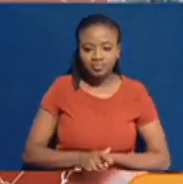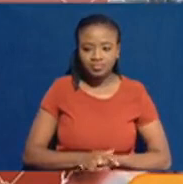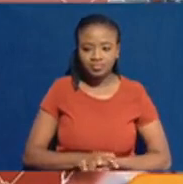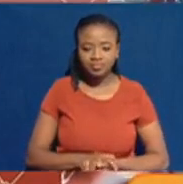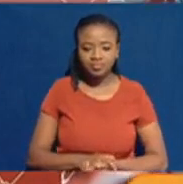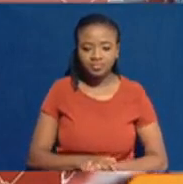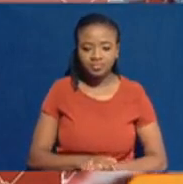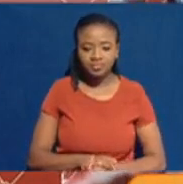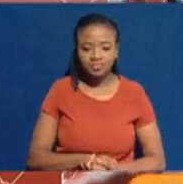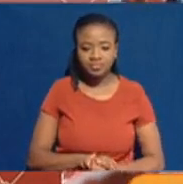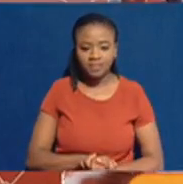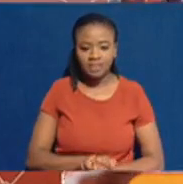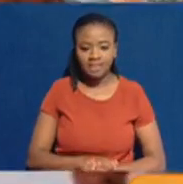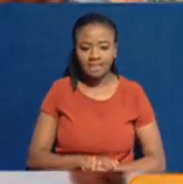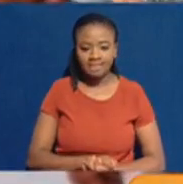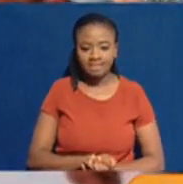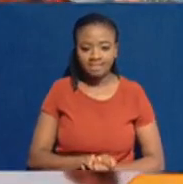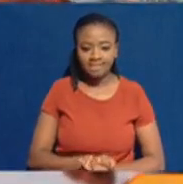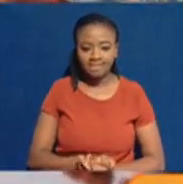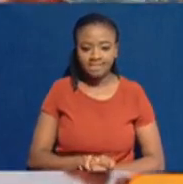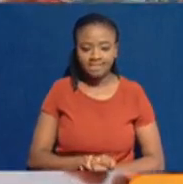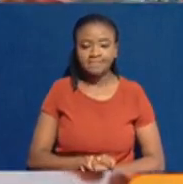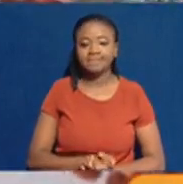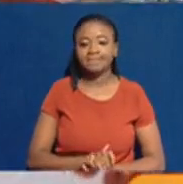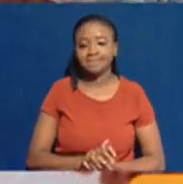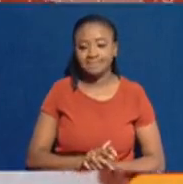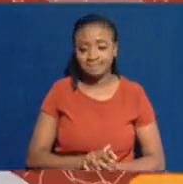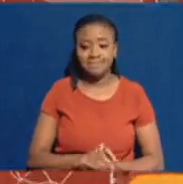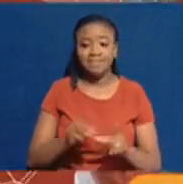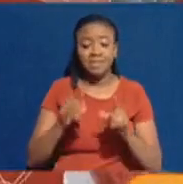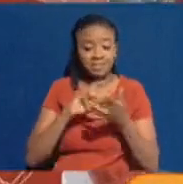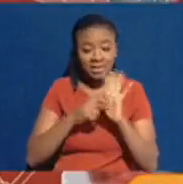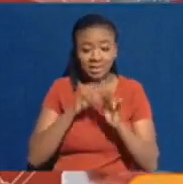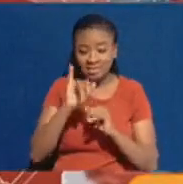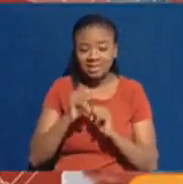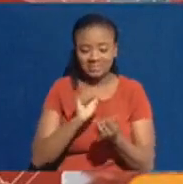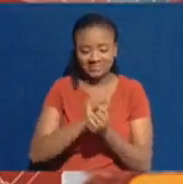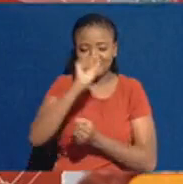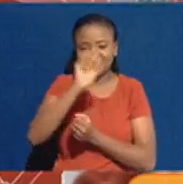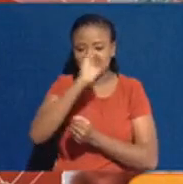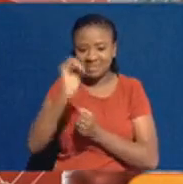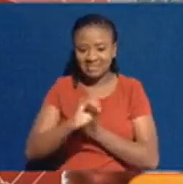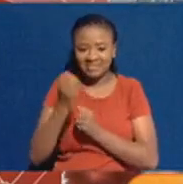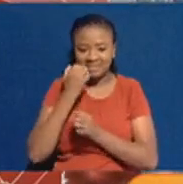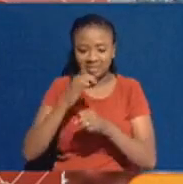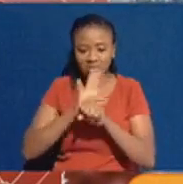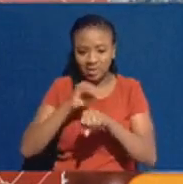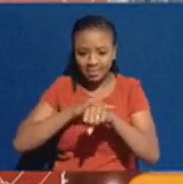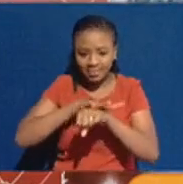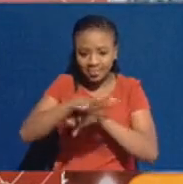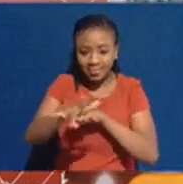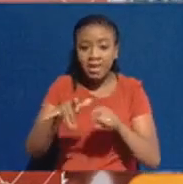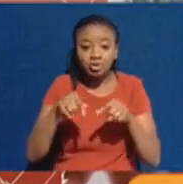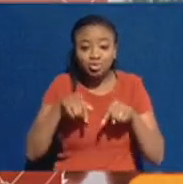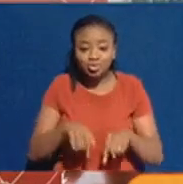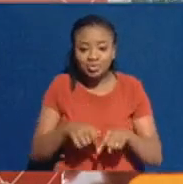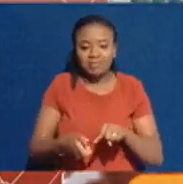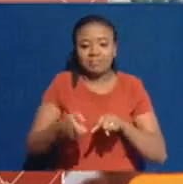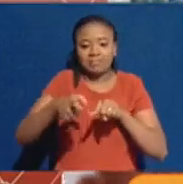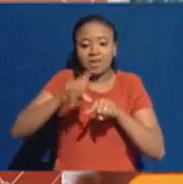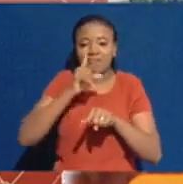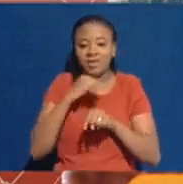1,286 people testing positive last week, and rising to 15% positivity rate as of today, with 60 people